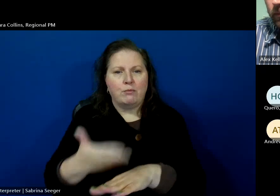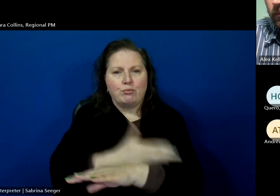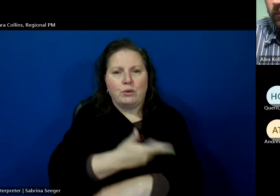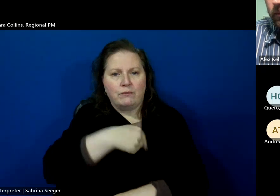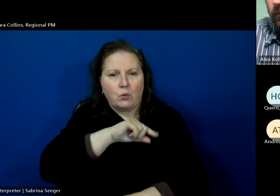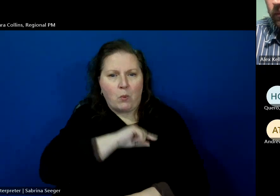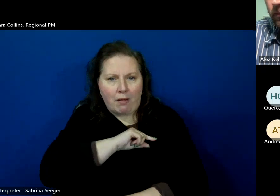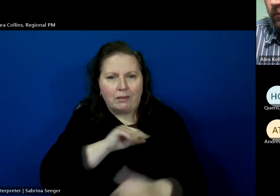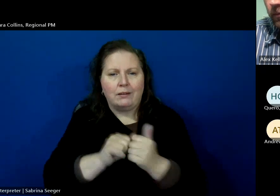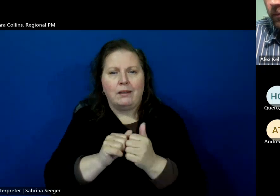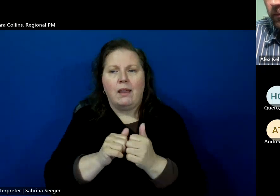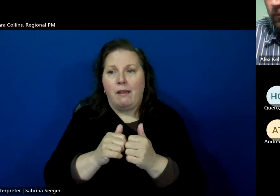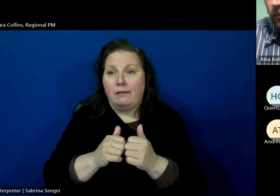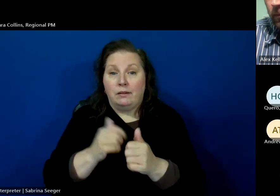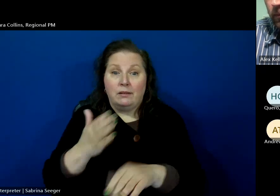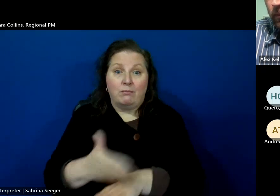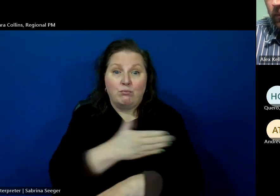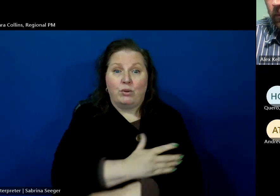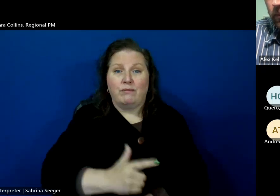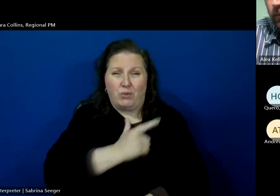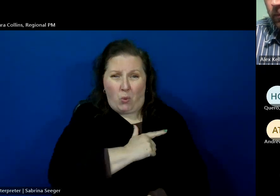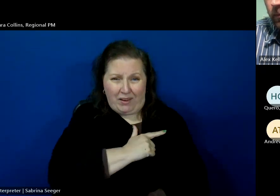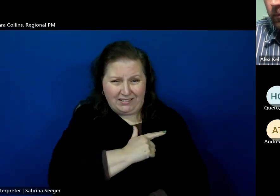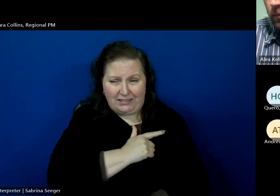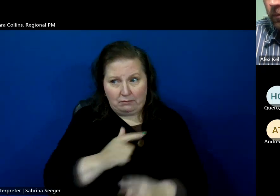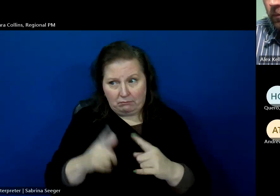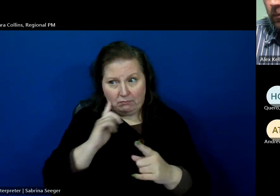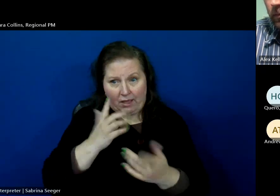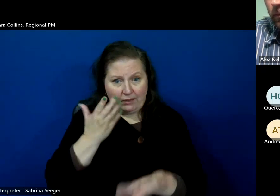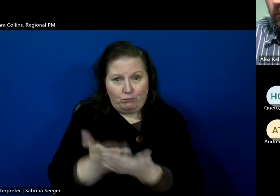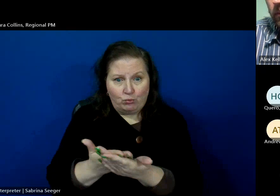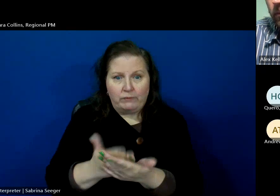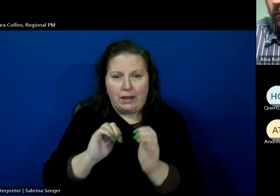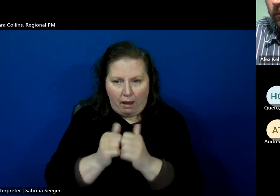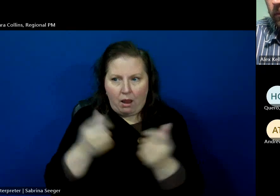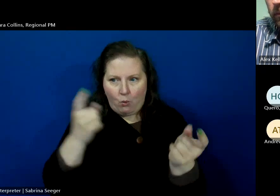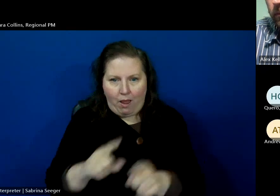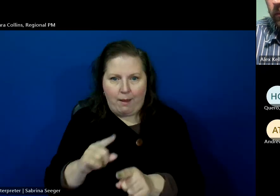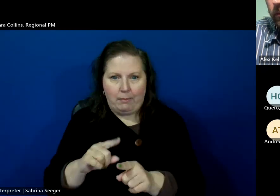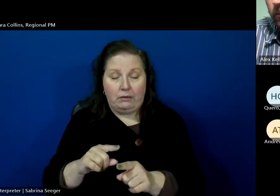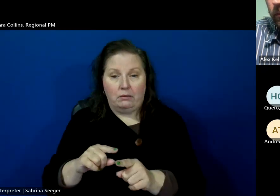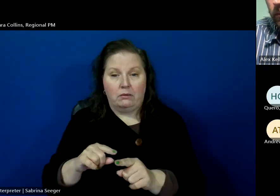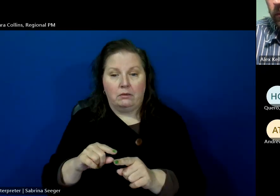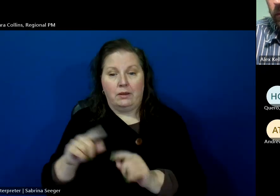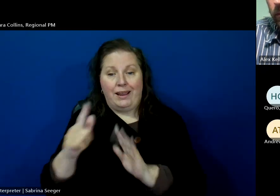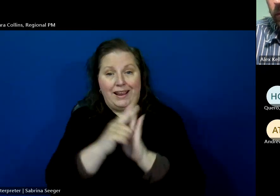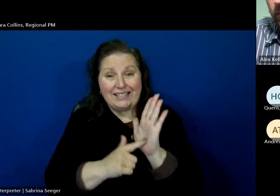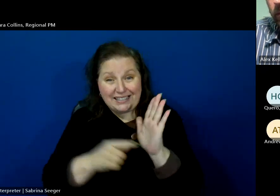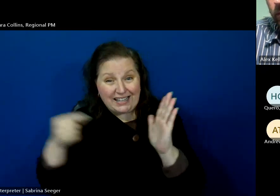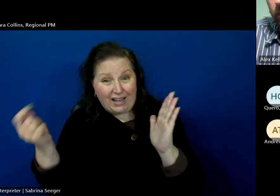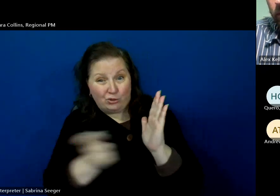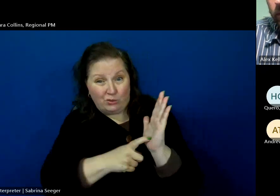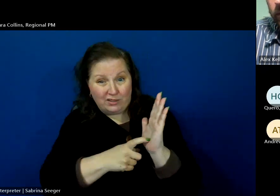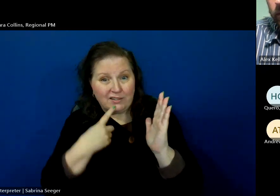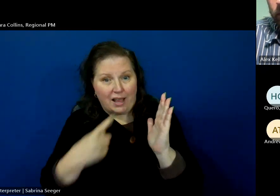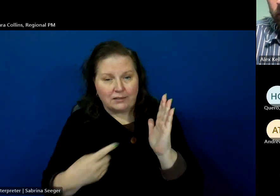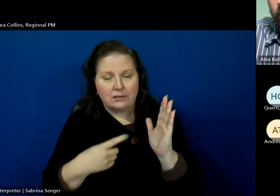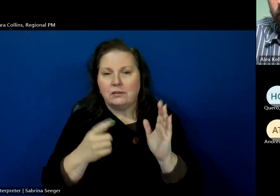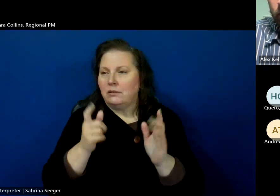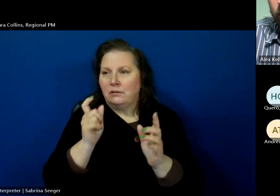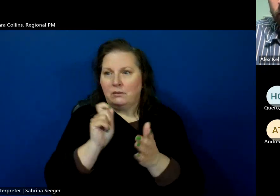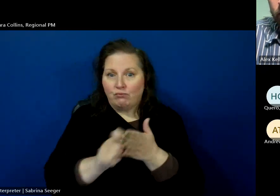up. And that's a proven fact again and again. And statute says it. You can't be writing a